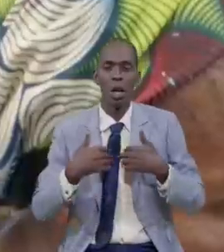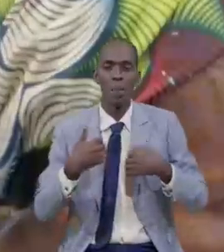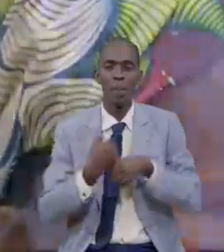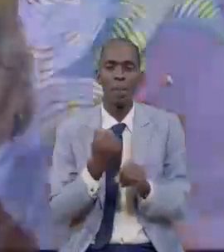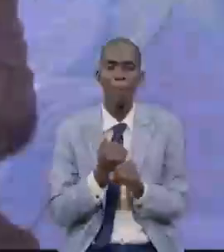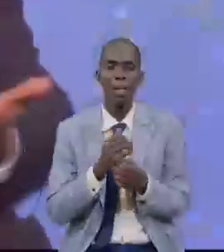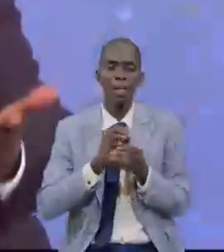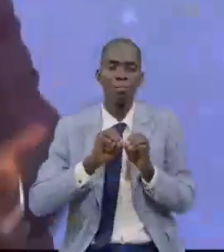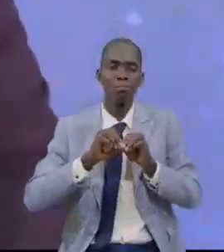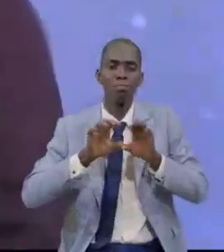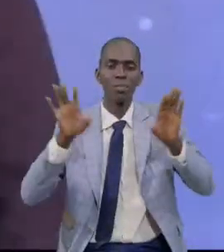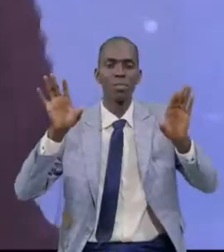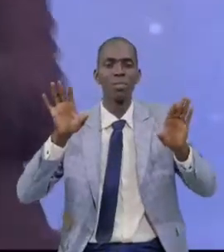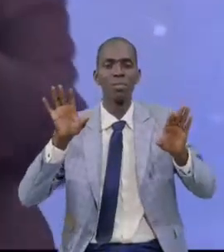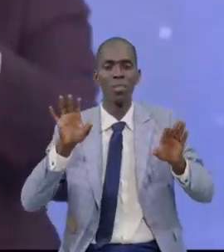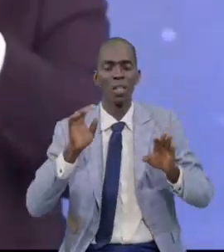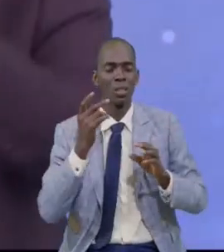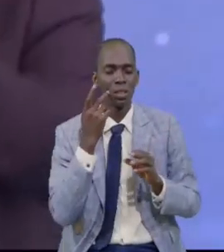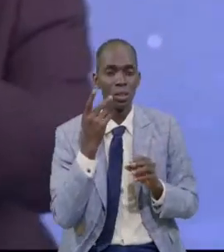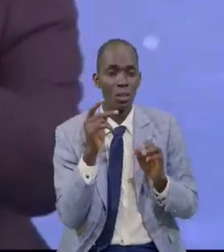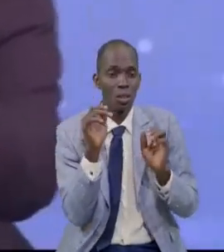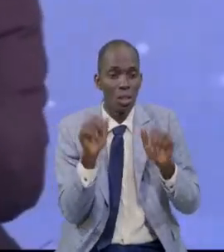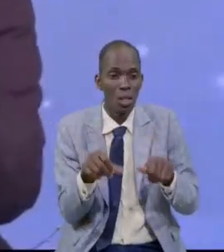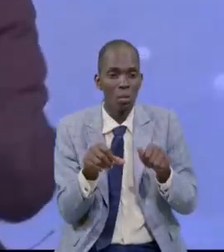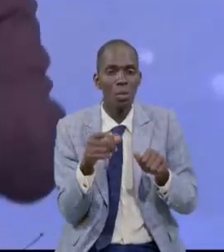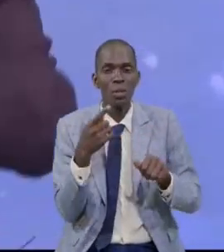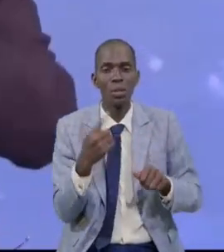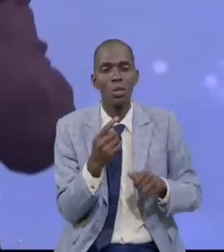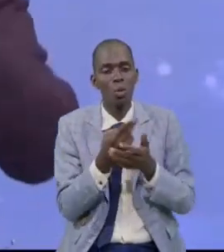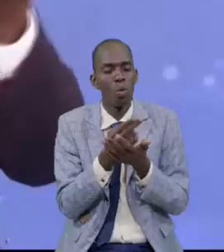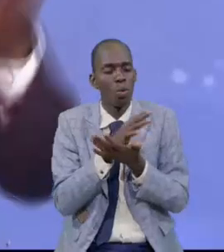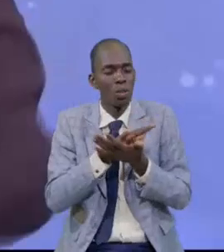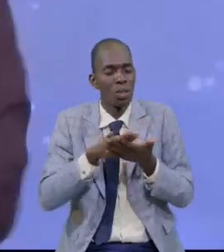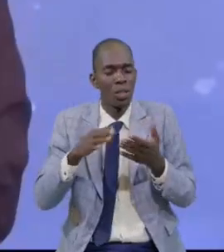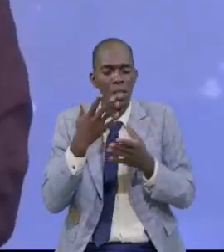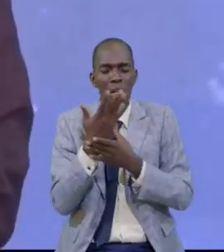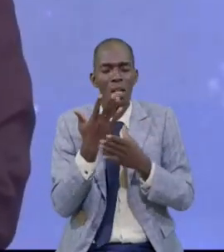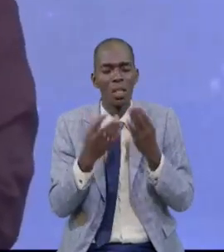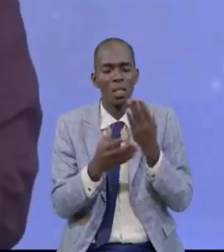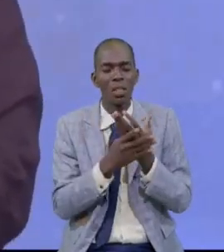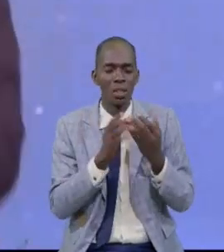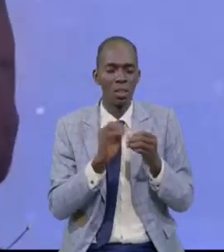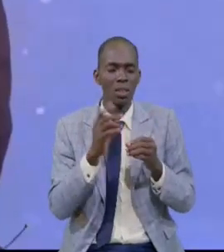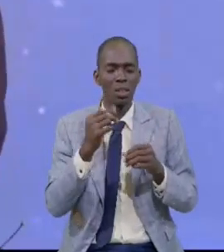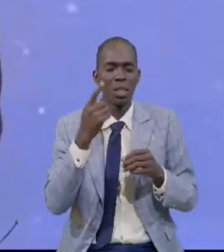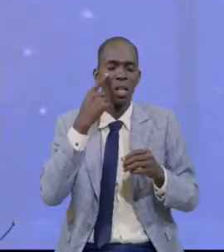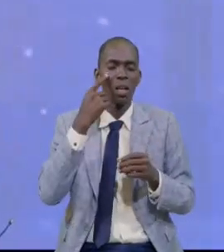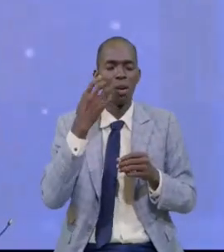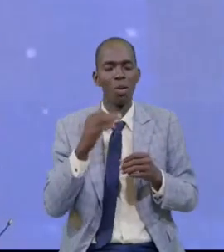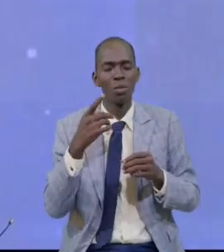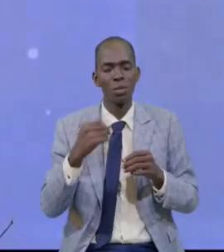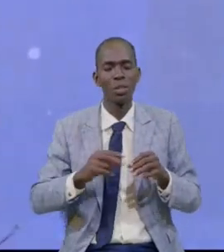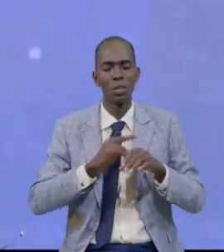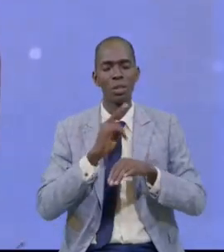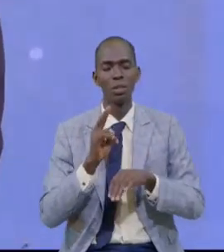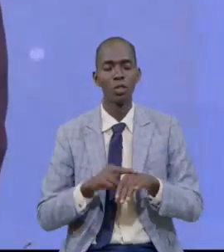bare, visible the holy arm in the eyes of the nations. And all the ends